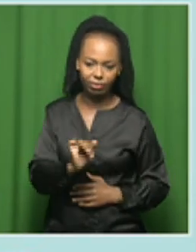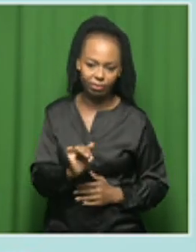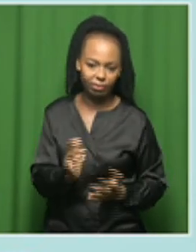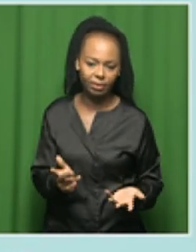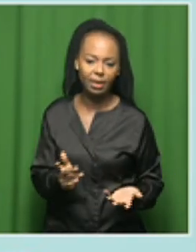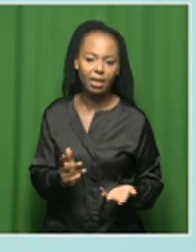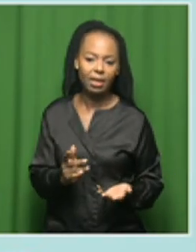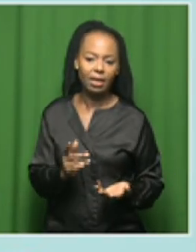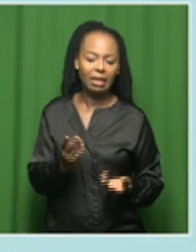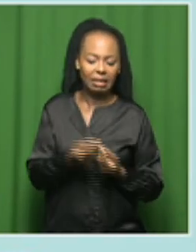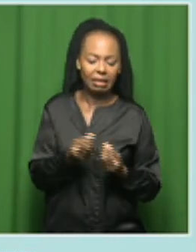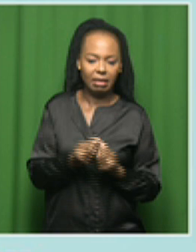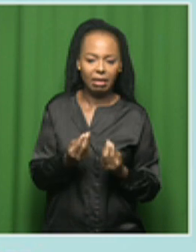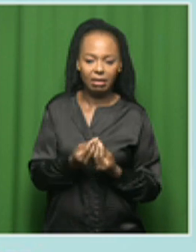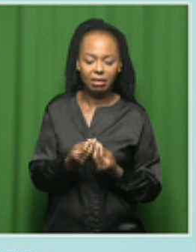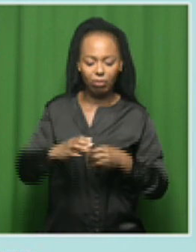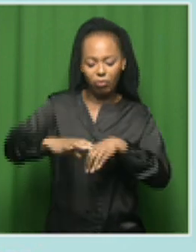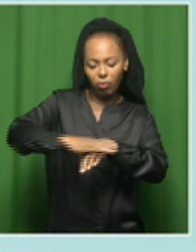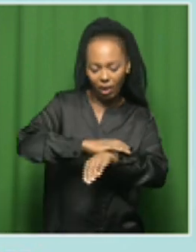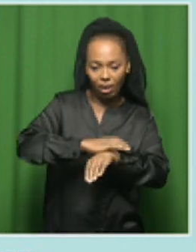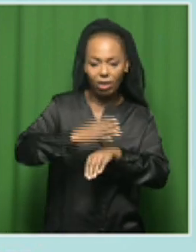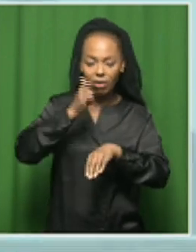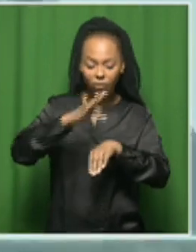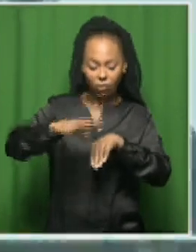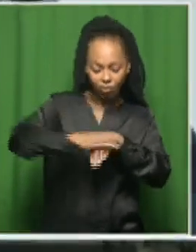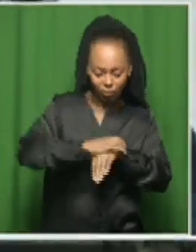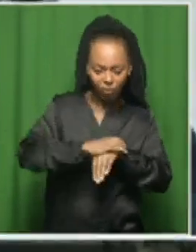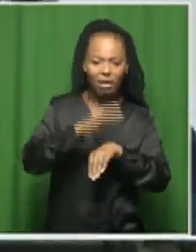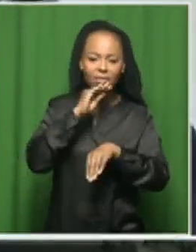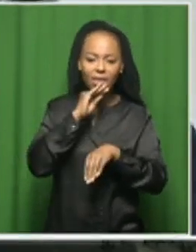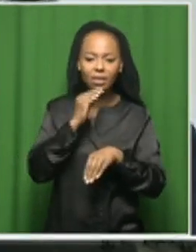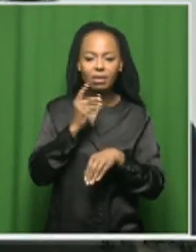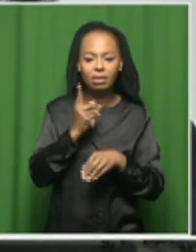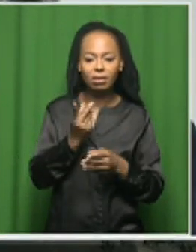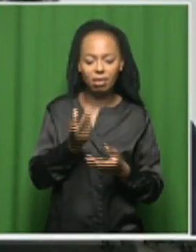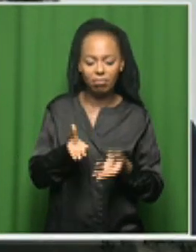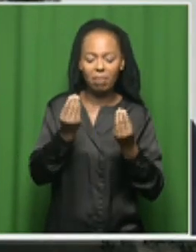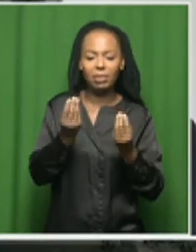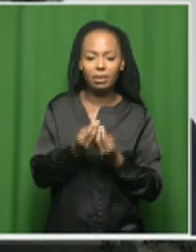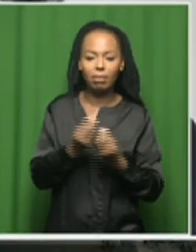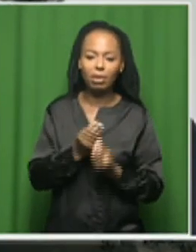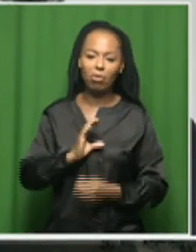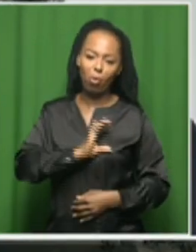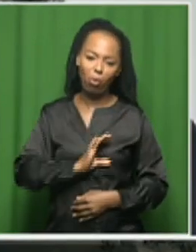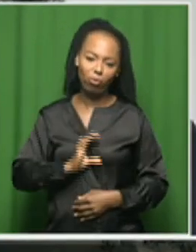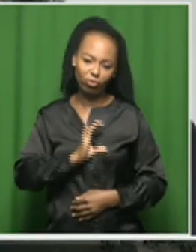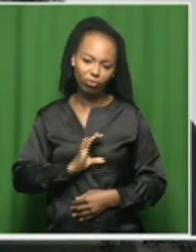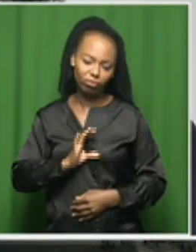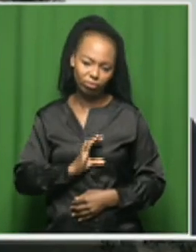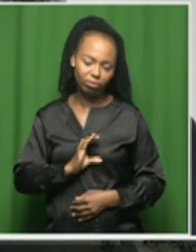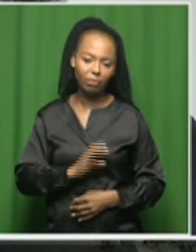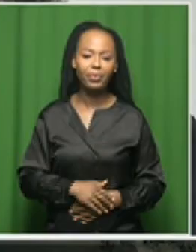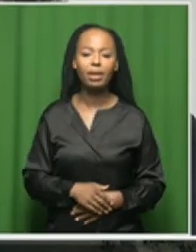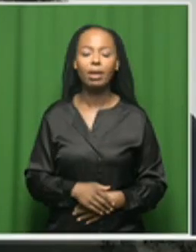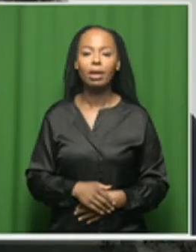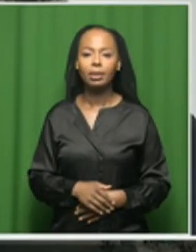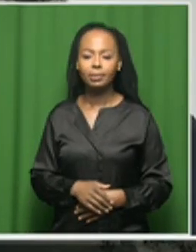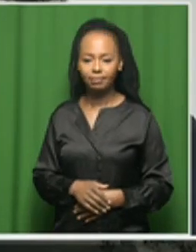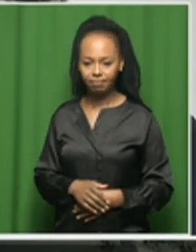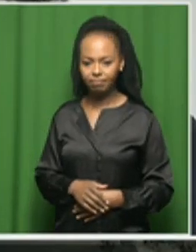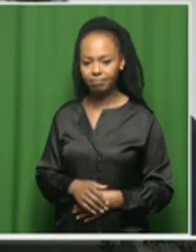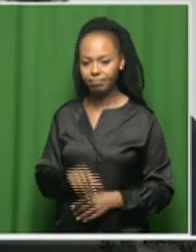more. Oh, well, thank you. Thanks for giving us the advice. This is a medical practitioner,